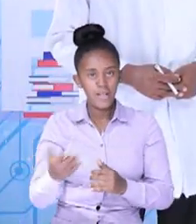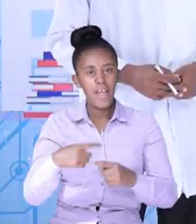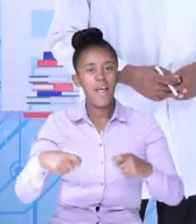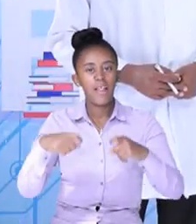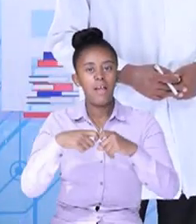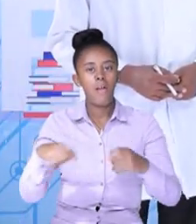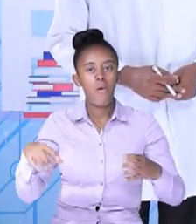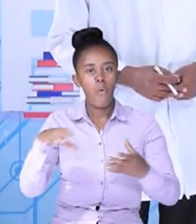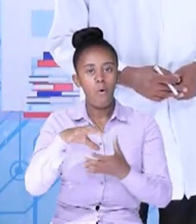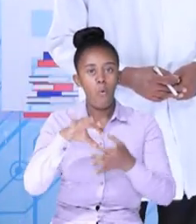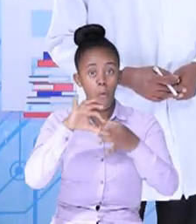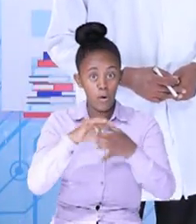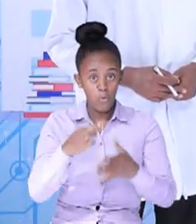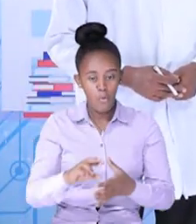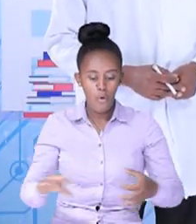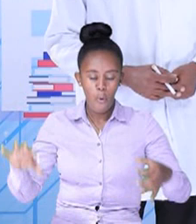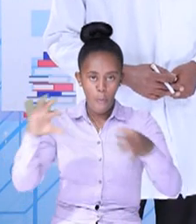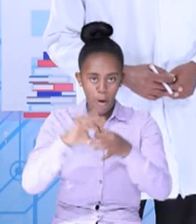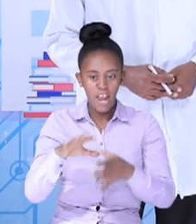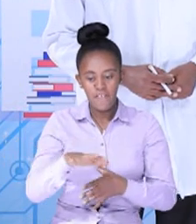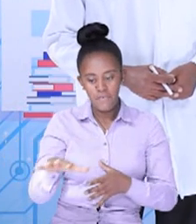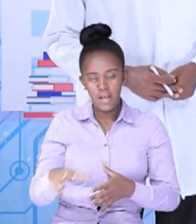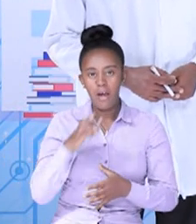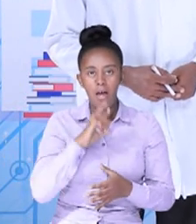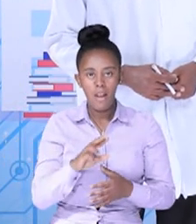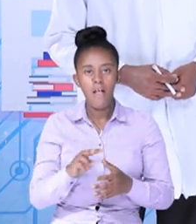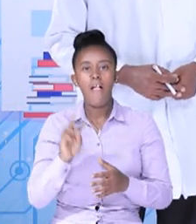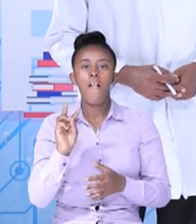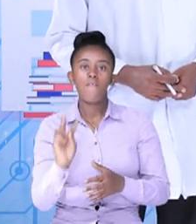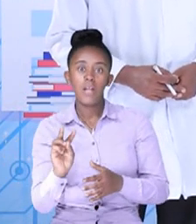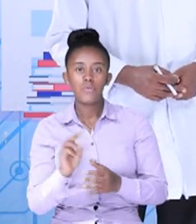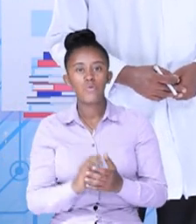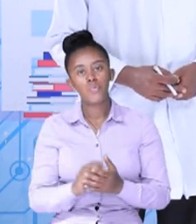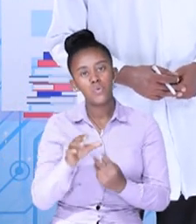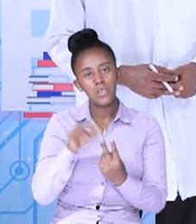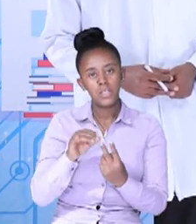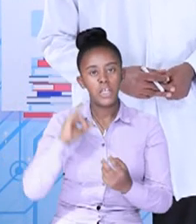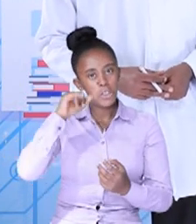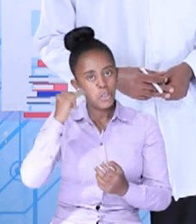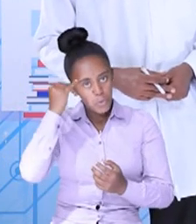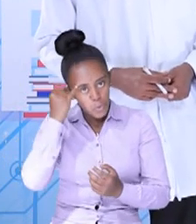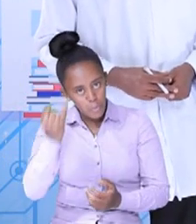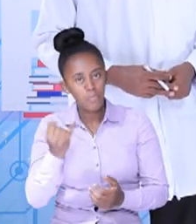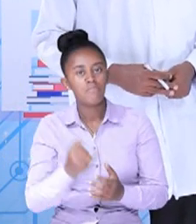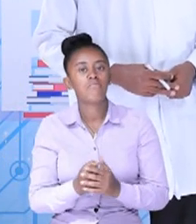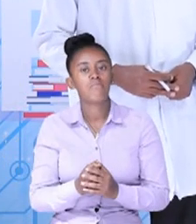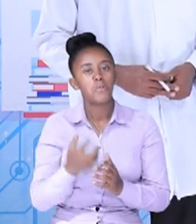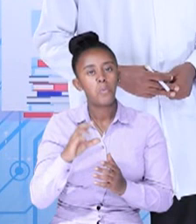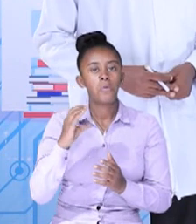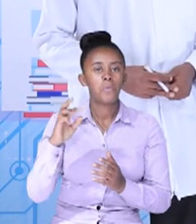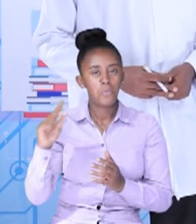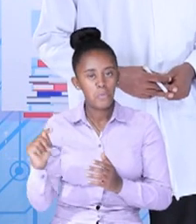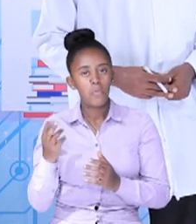which use mixed or combined field are velocity selector, J.J. Thomson's apparatus, and